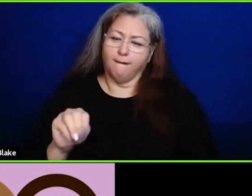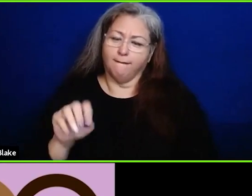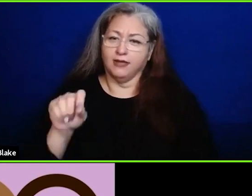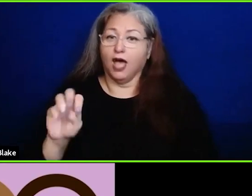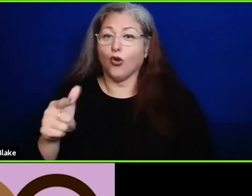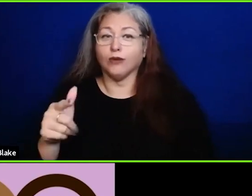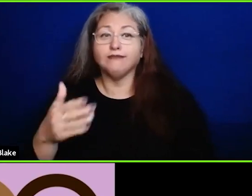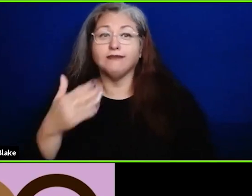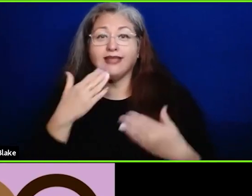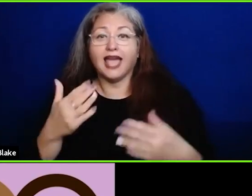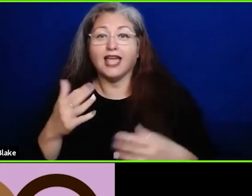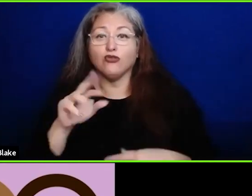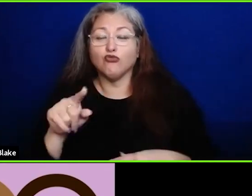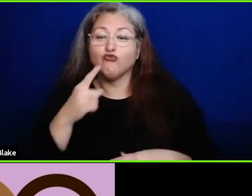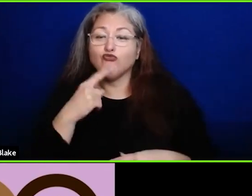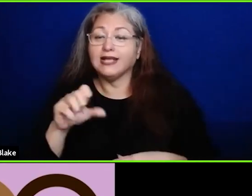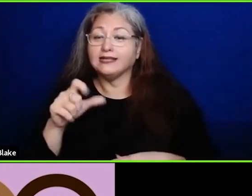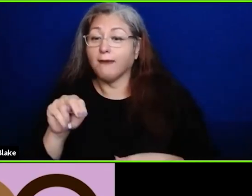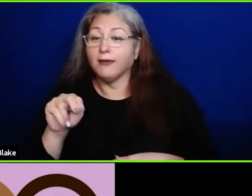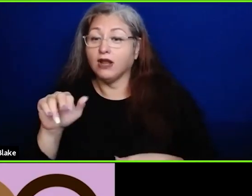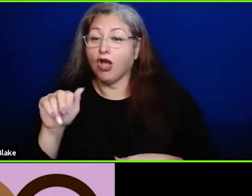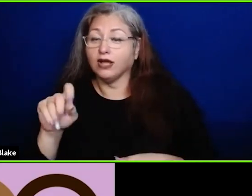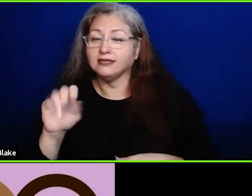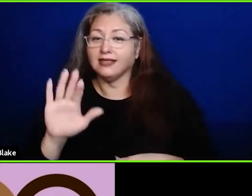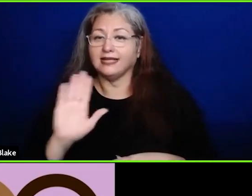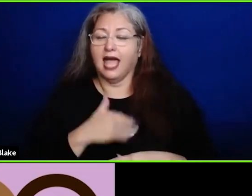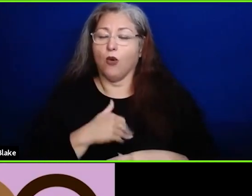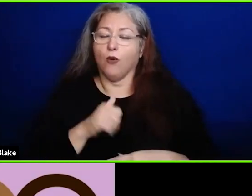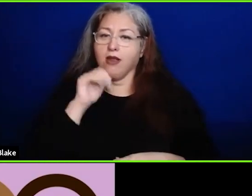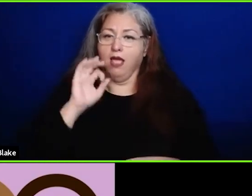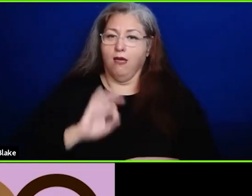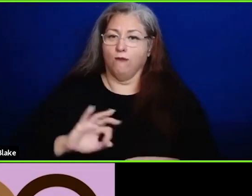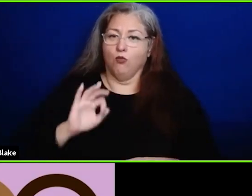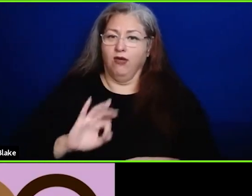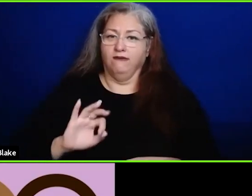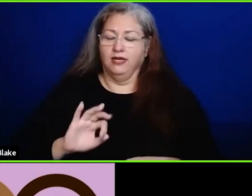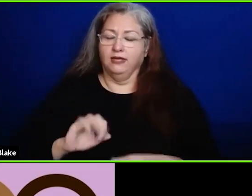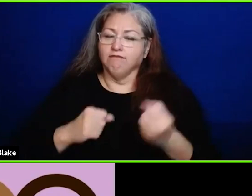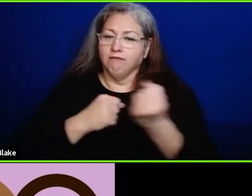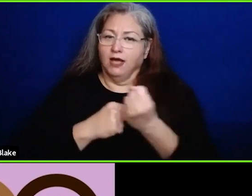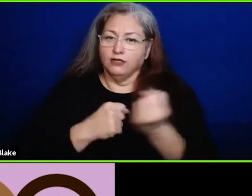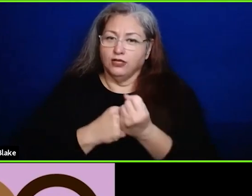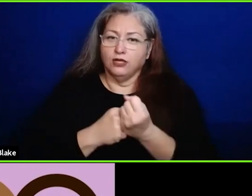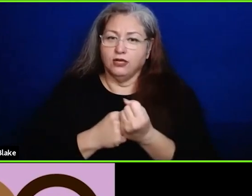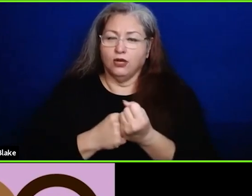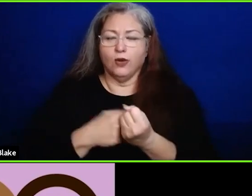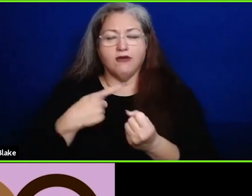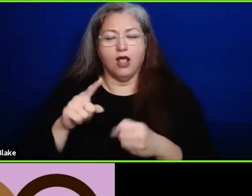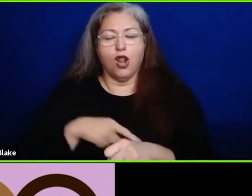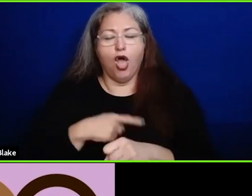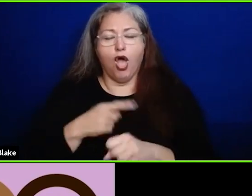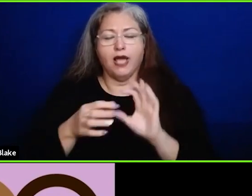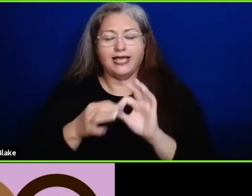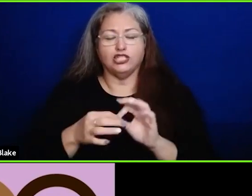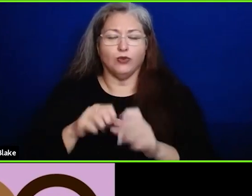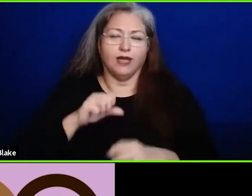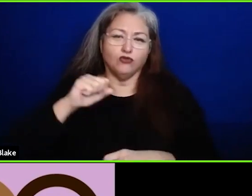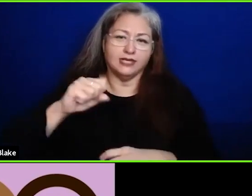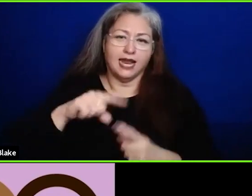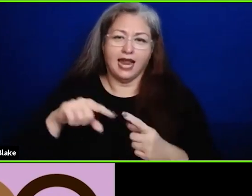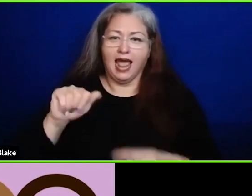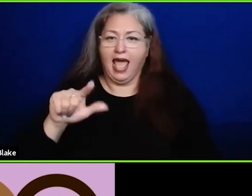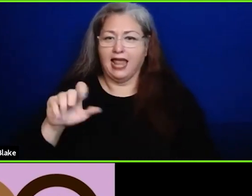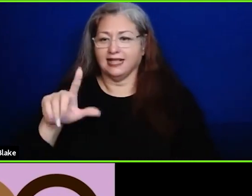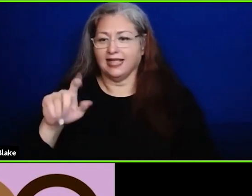voxfem.org. Thank you, Red Salmon Arts, who is our nonprofit sponsor, Long History of Resistance, and to the Alice